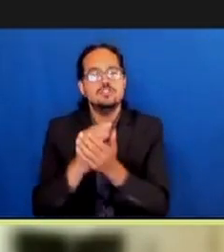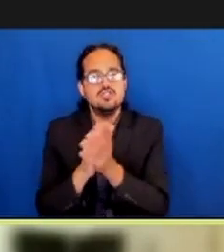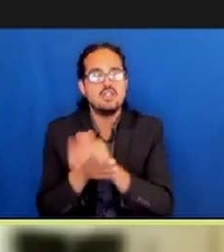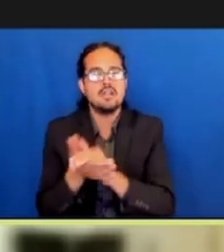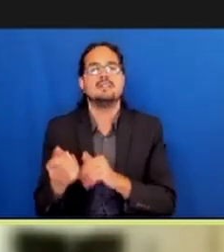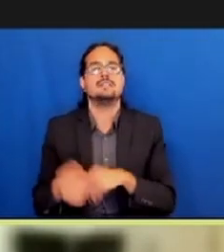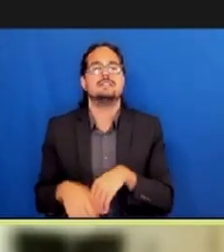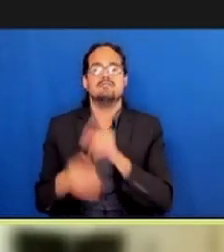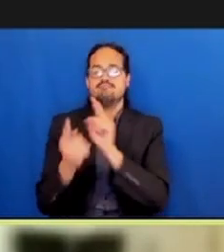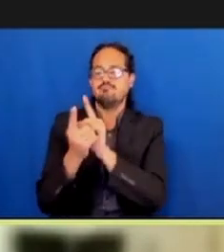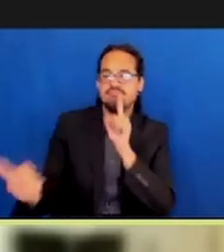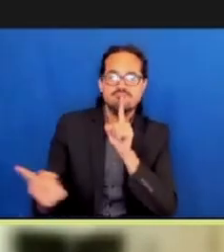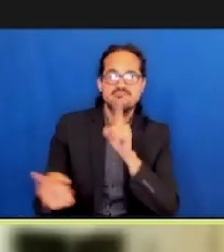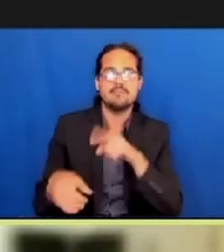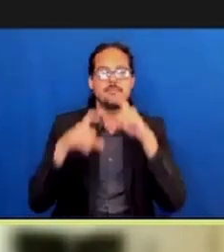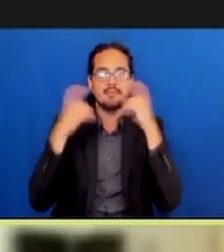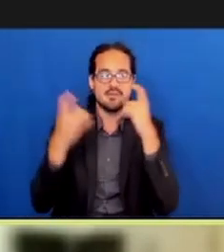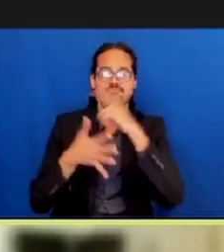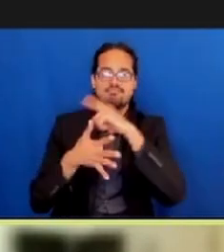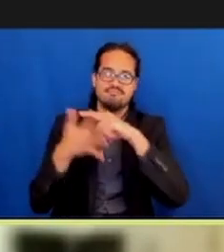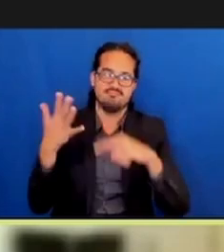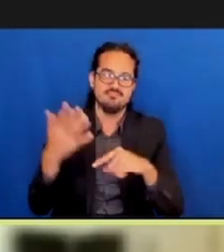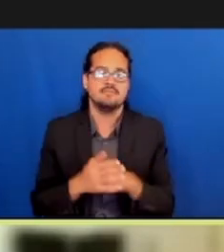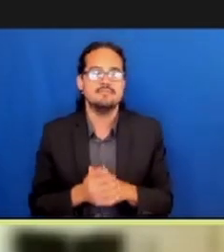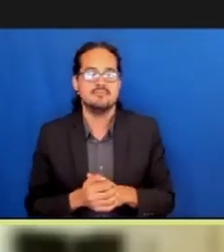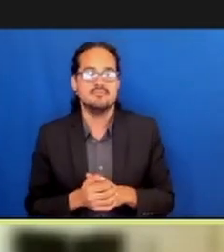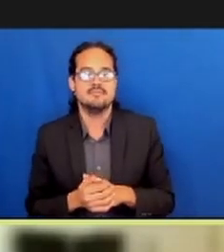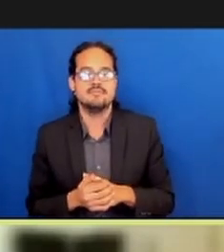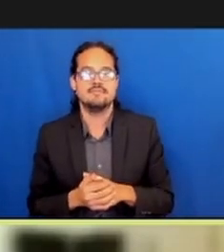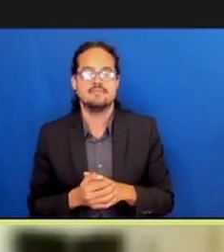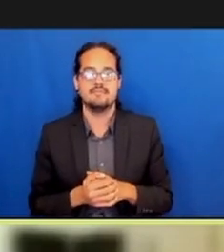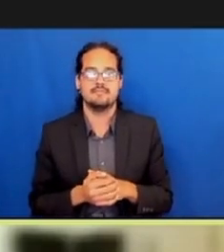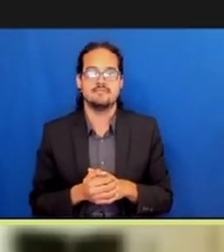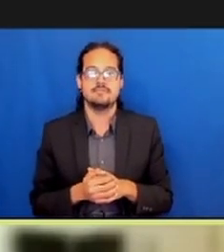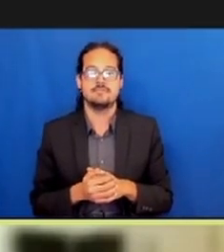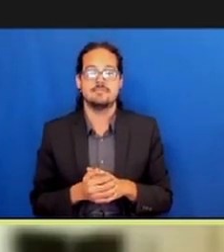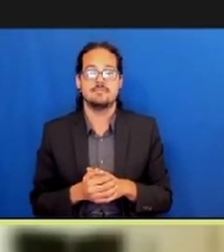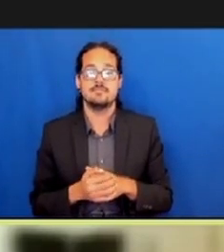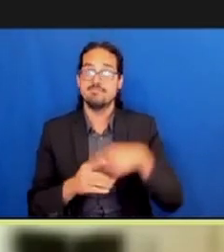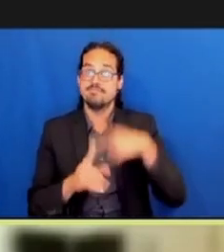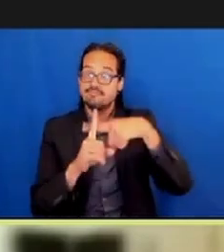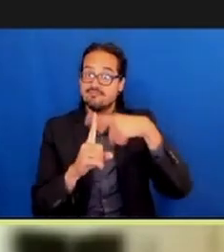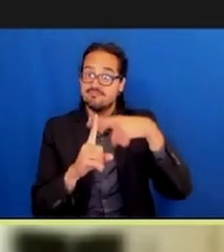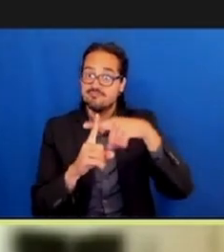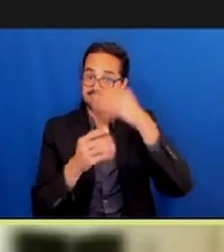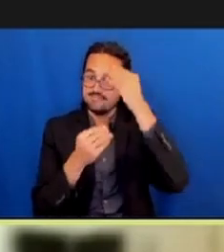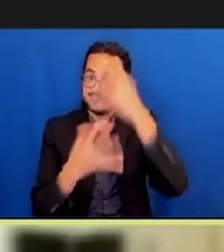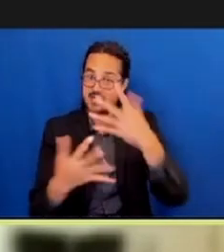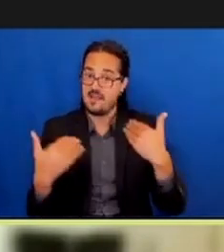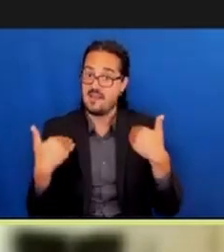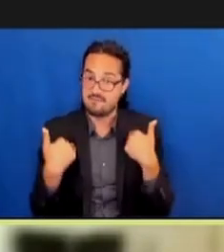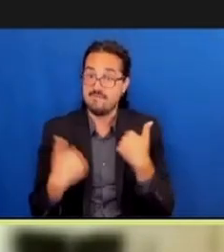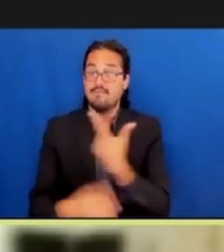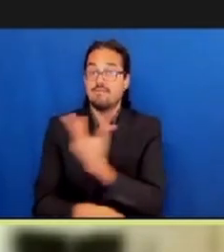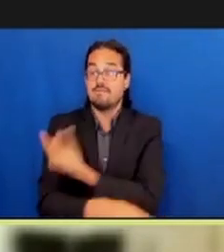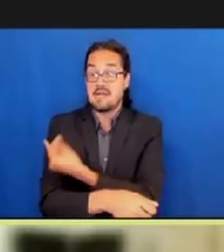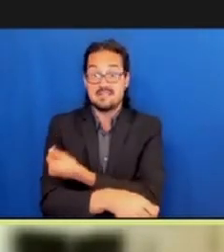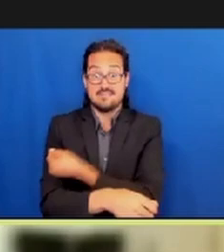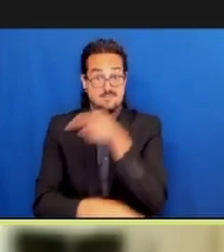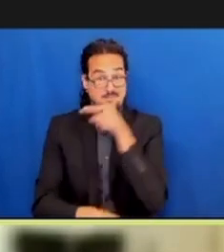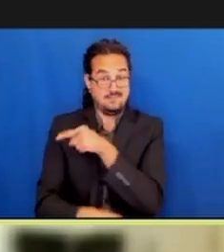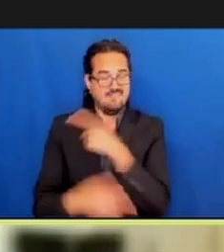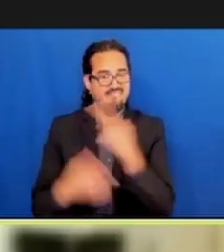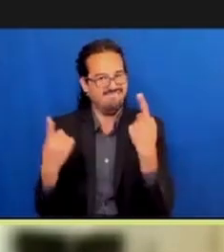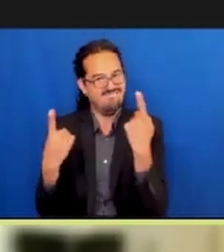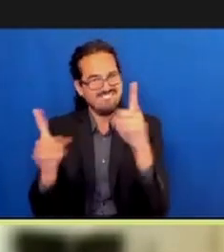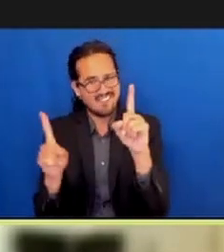Willis touched on this quite a bit. The good news is that the vaccines are exceptionally effective. The bad news is that they're not perfect, and we knew that going into this.